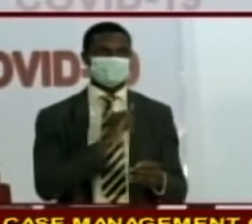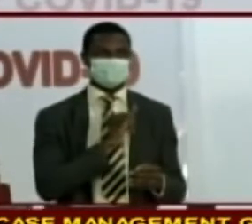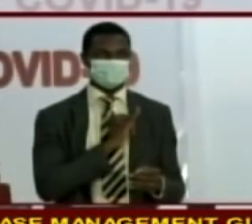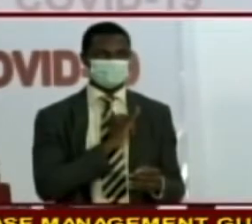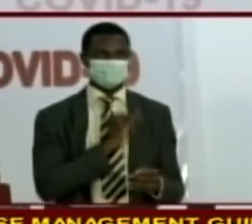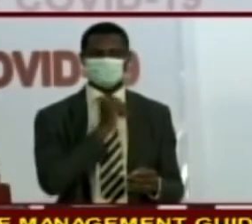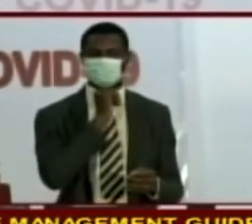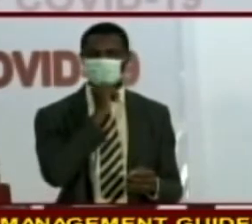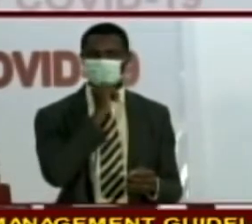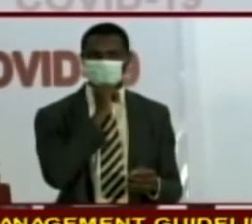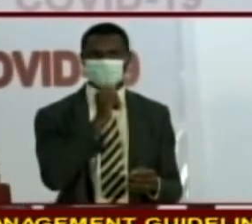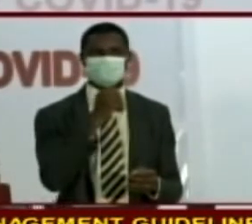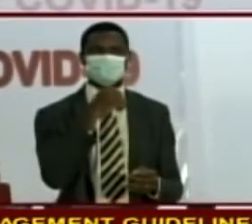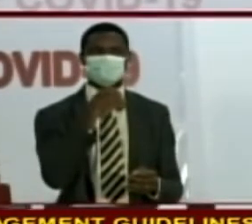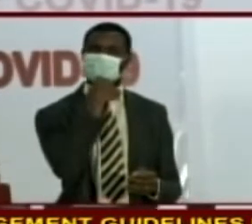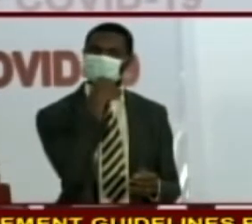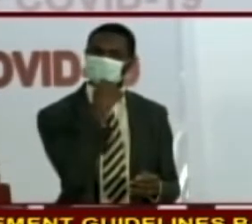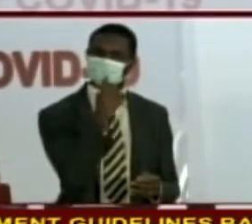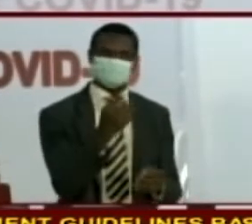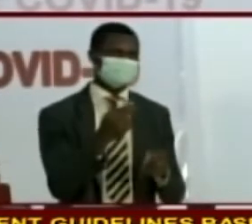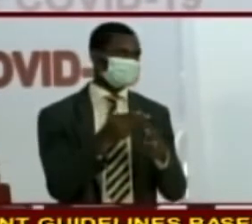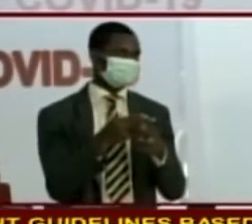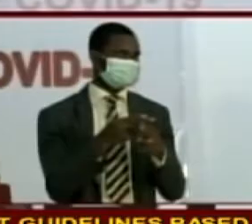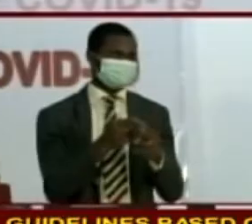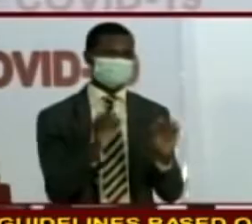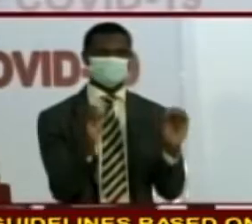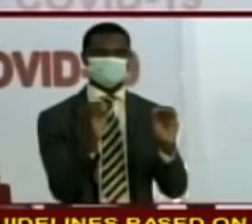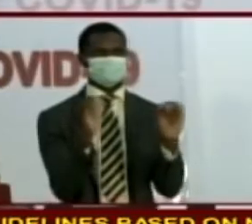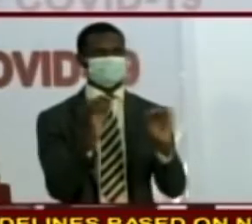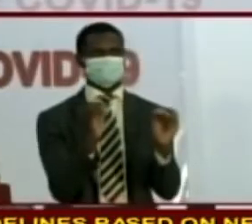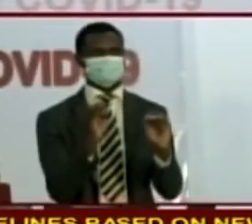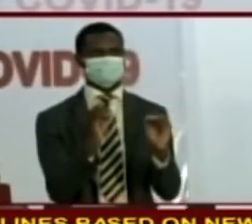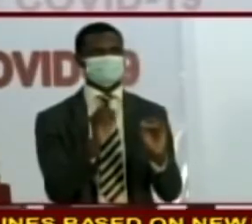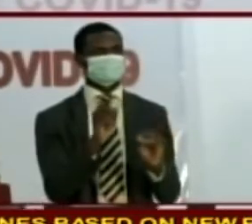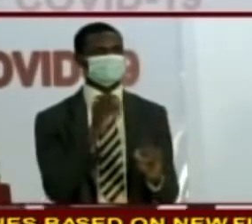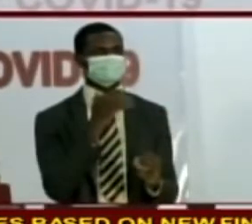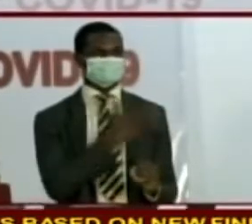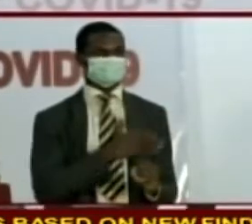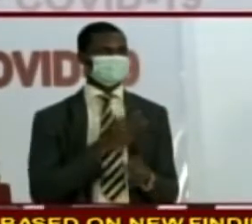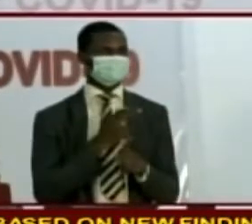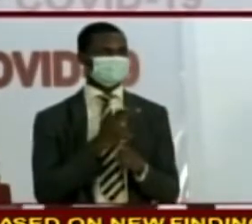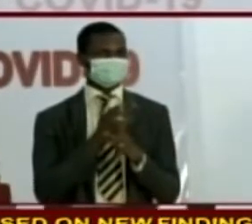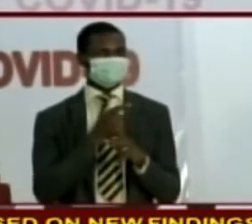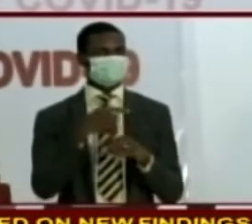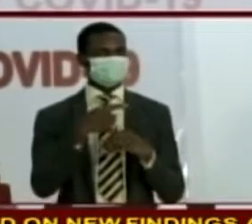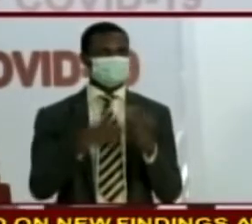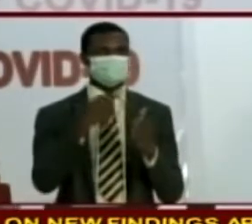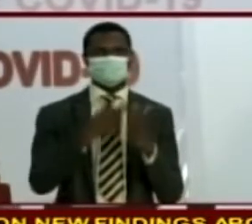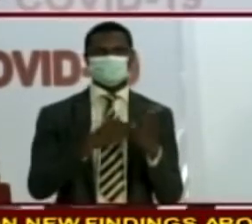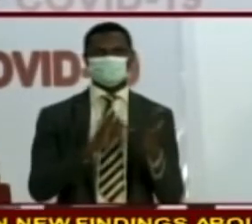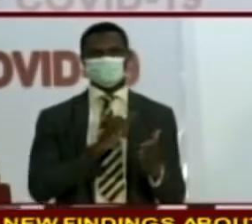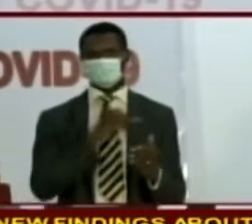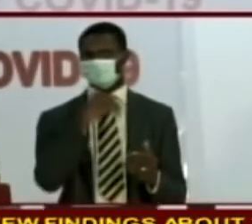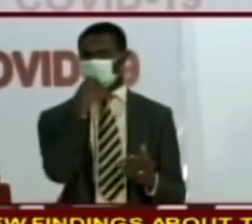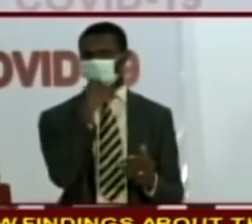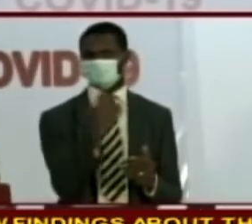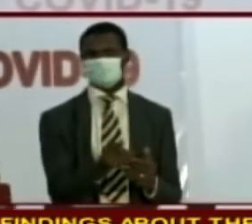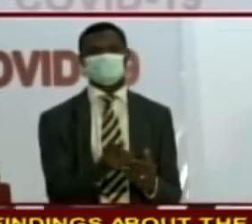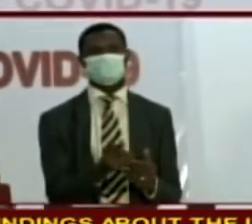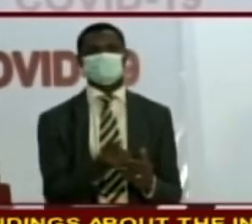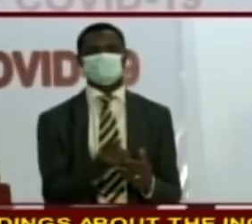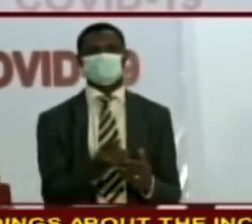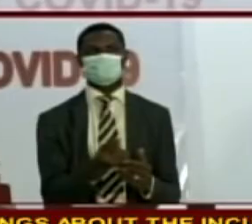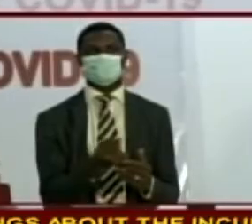I was very careful about the choice of my words, and I believe that the Minister of State Education too didn't say